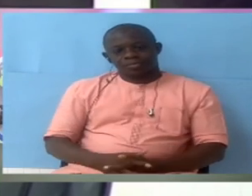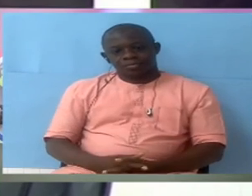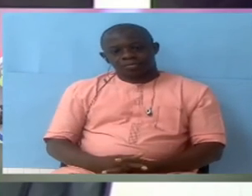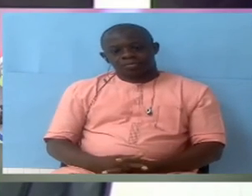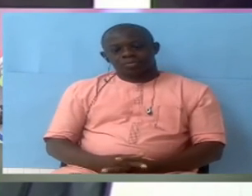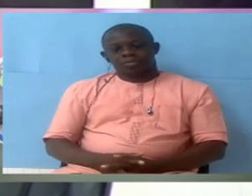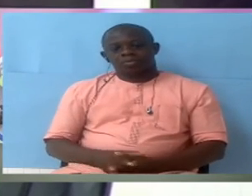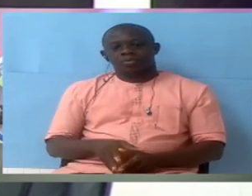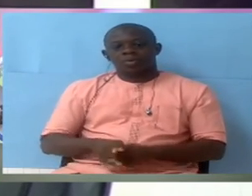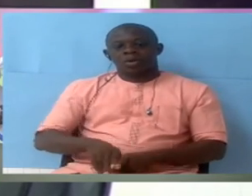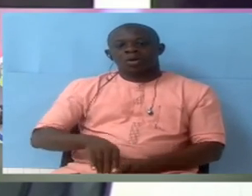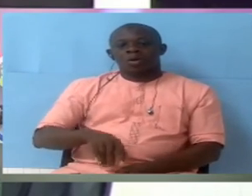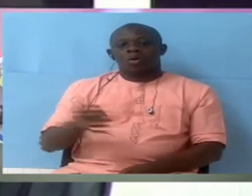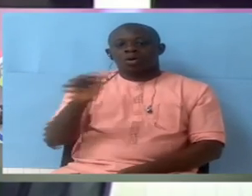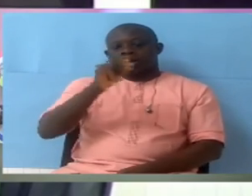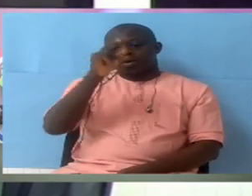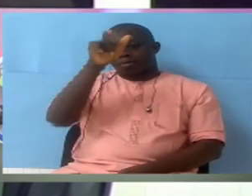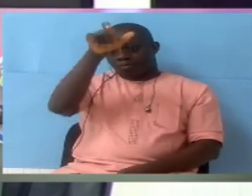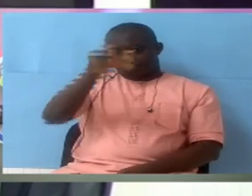one was hitting me